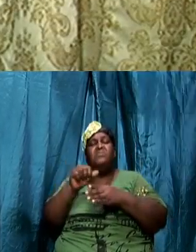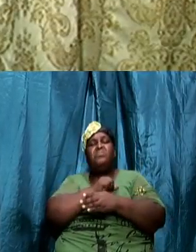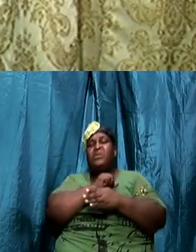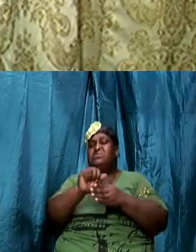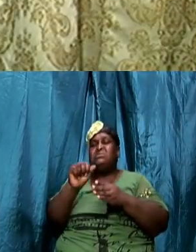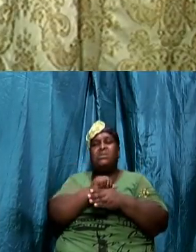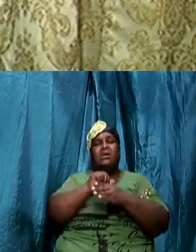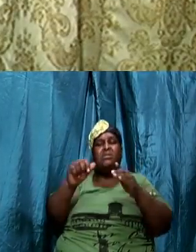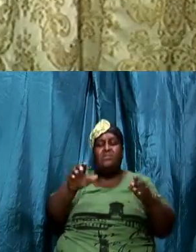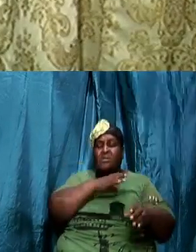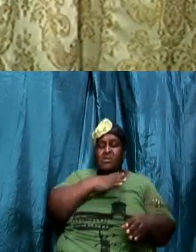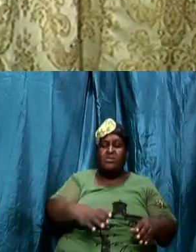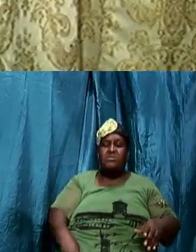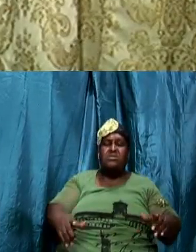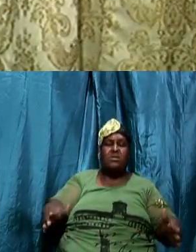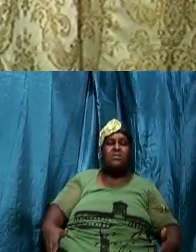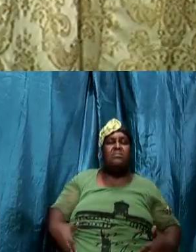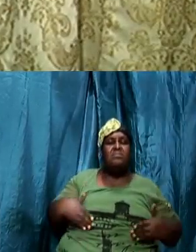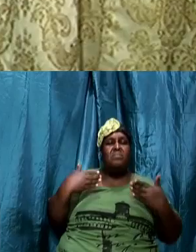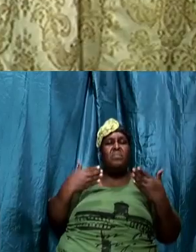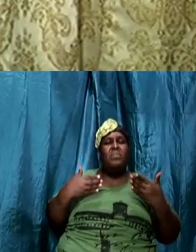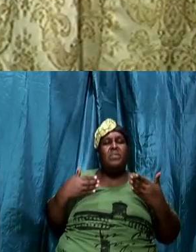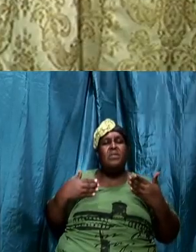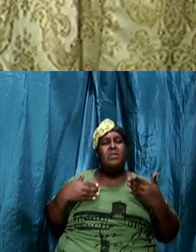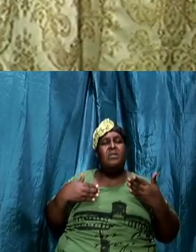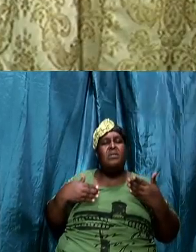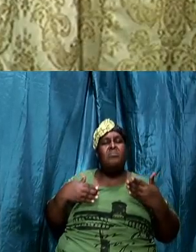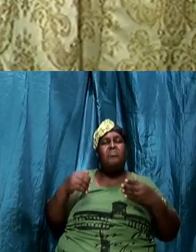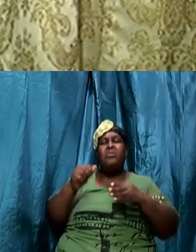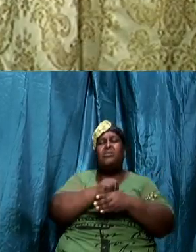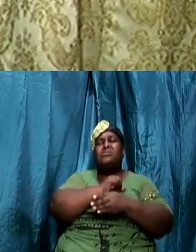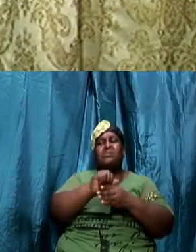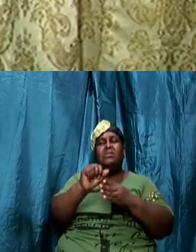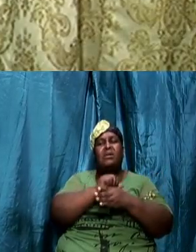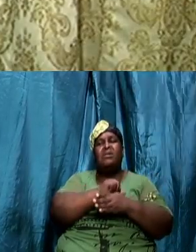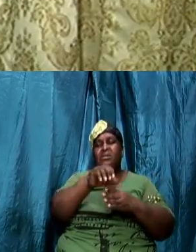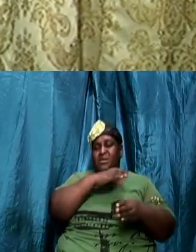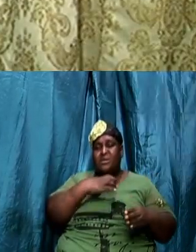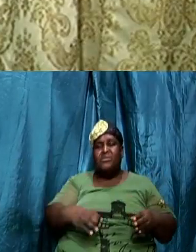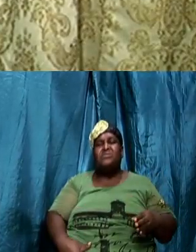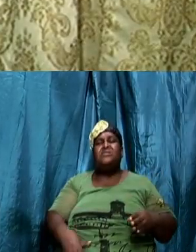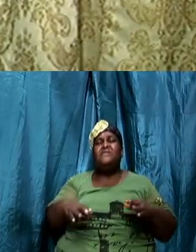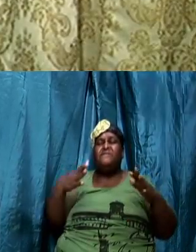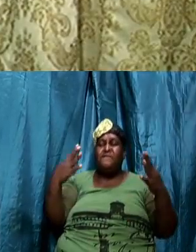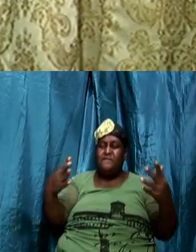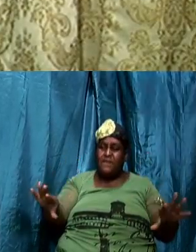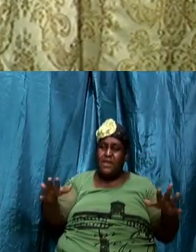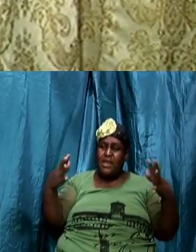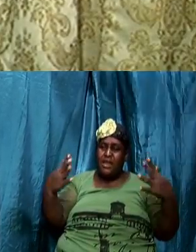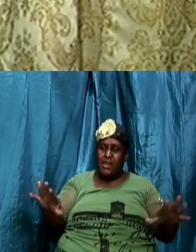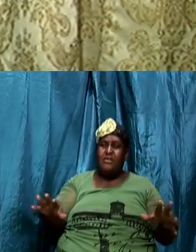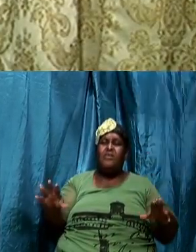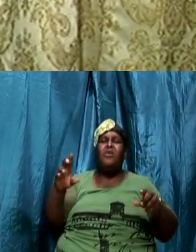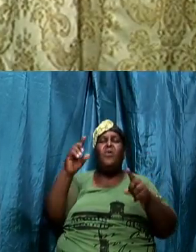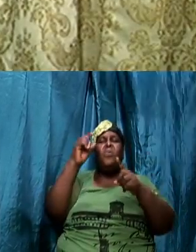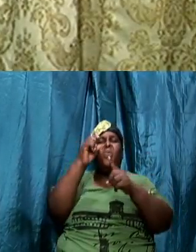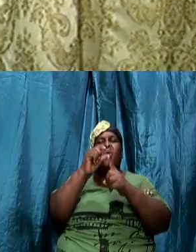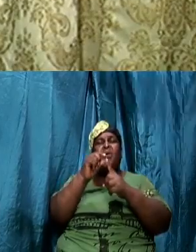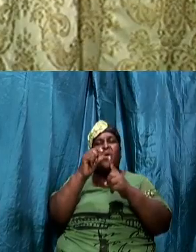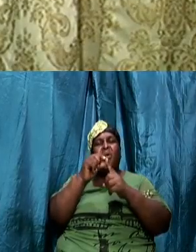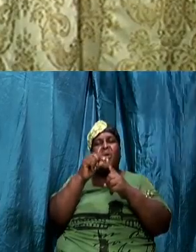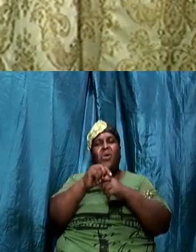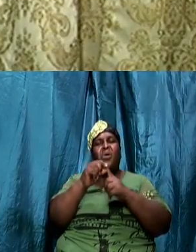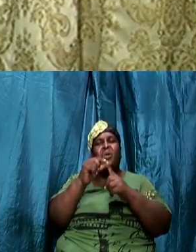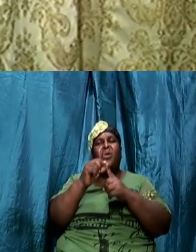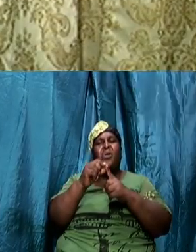Practical Christianity is when we finish in the word and we digest the word, we get up